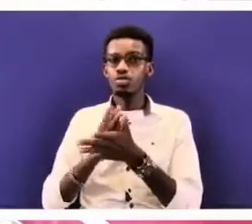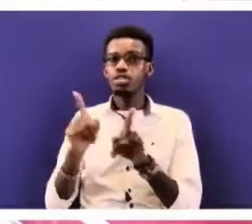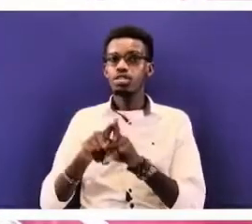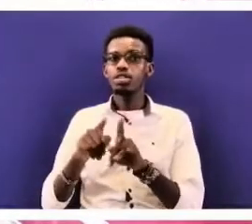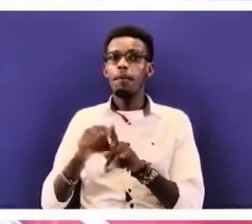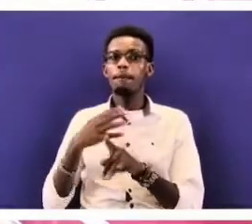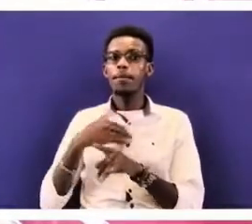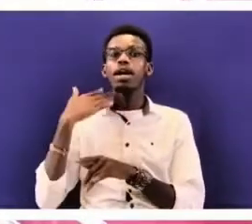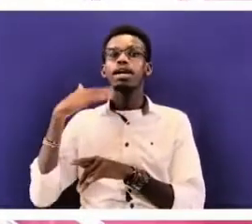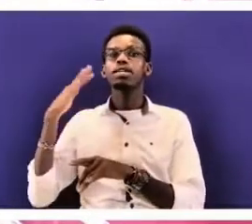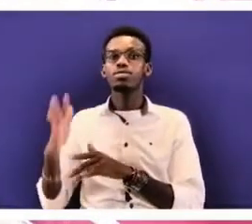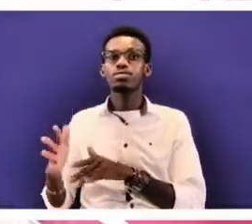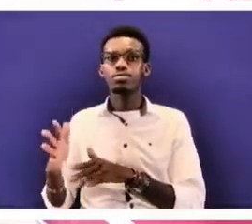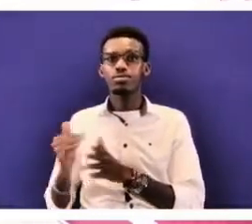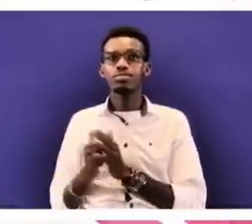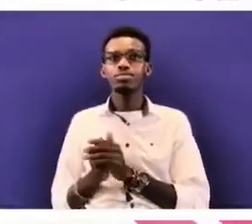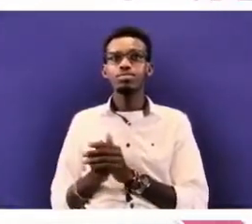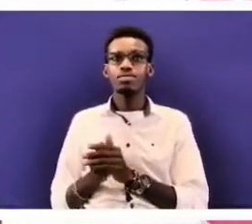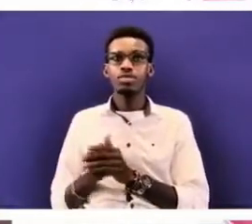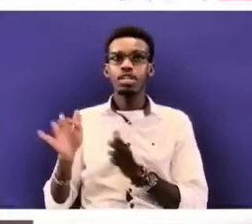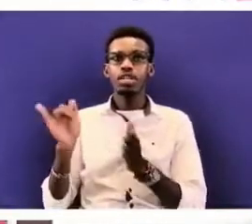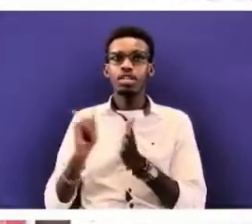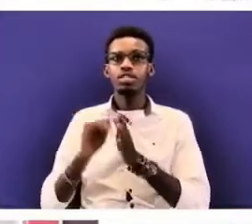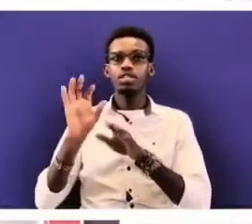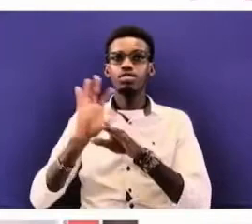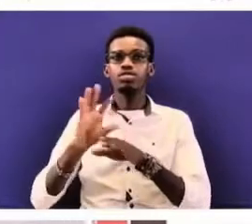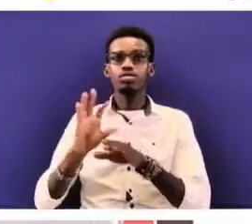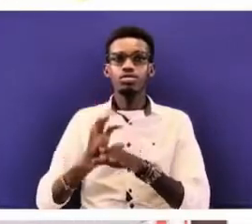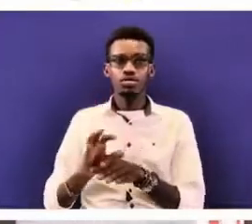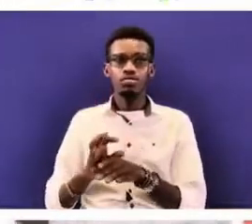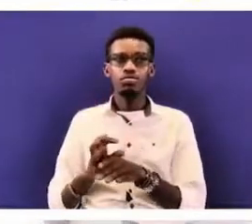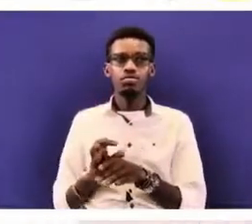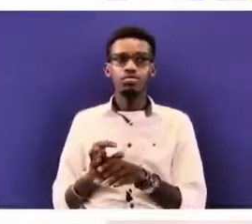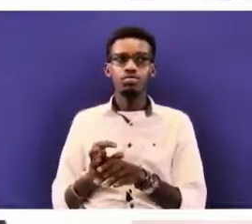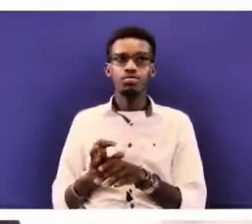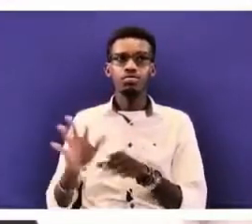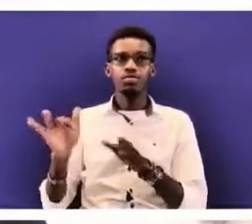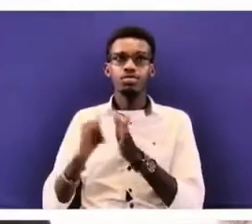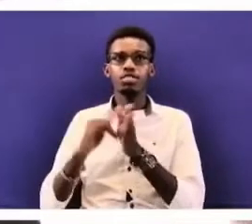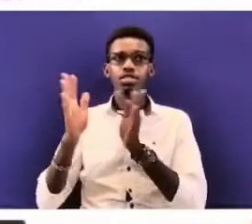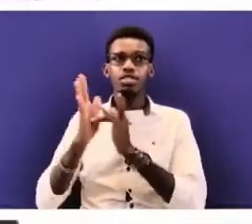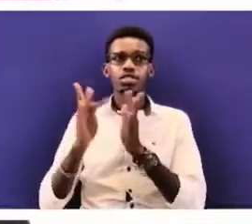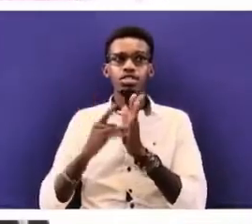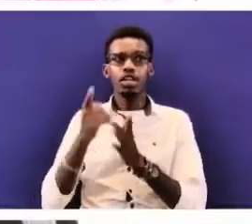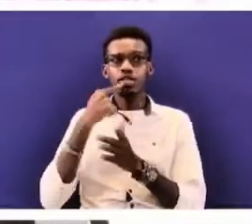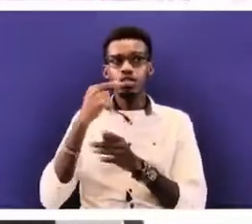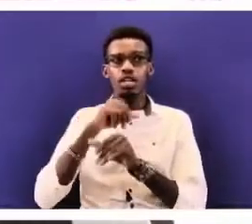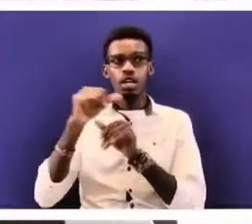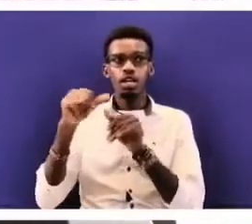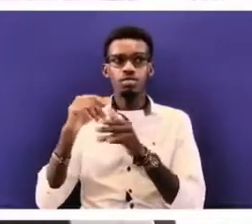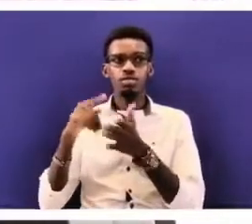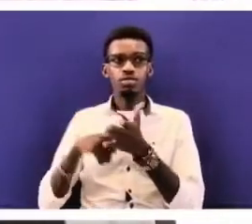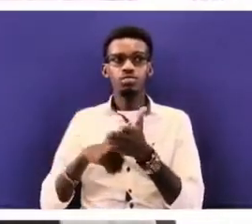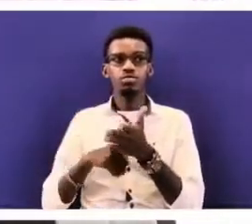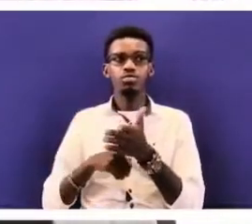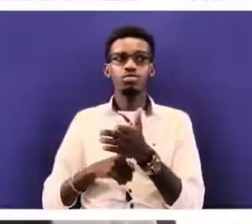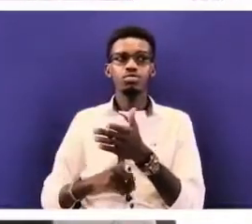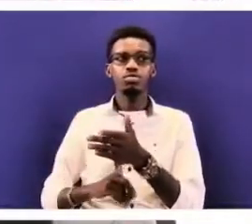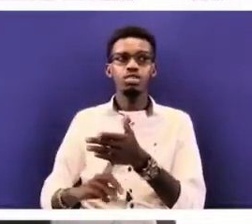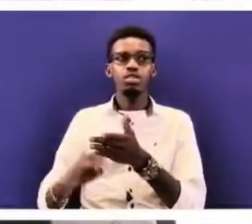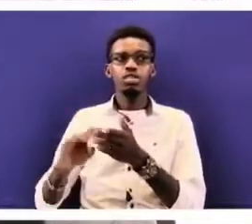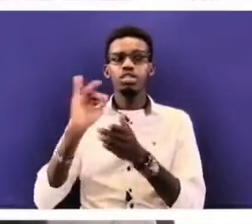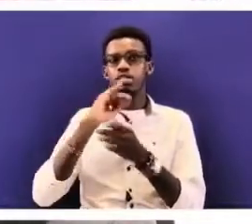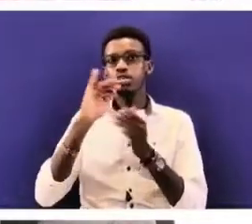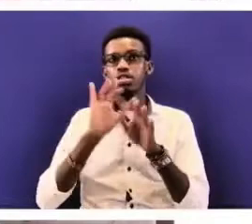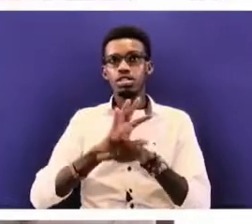my enemies. The church that Jesus wrote the letter to in Revelation was a